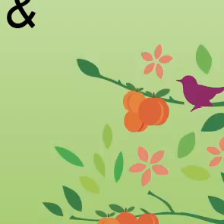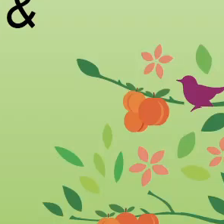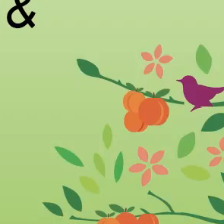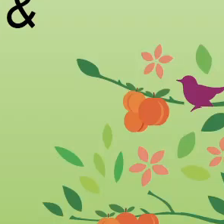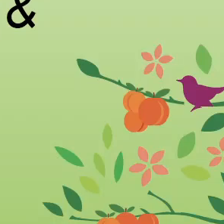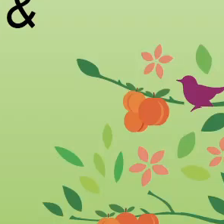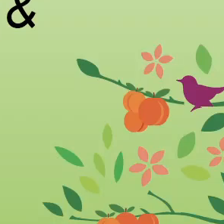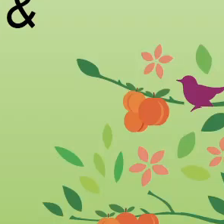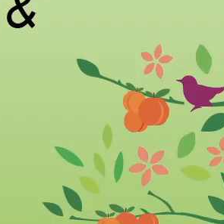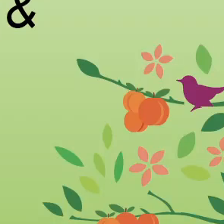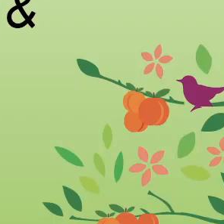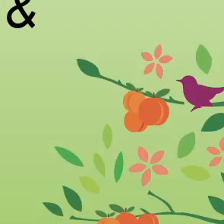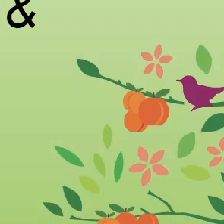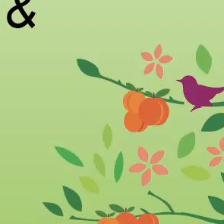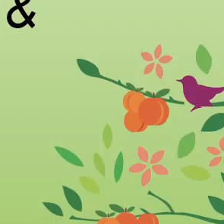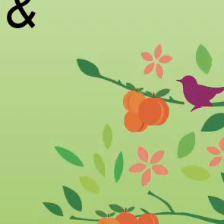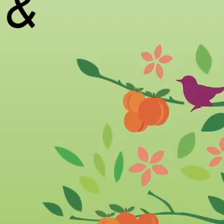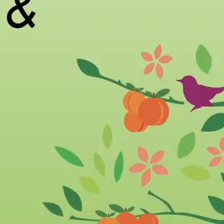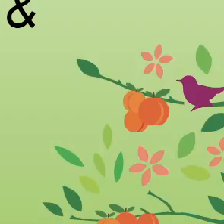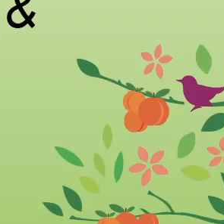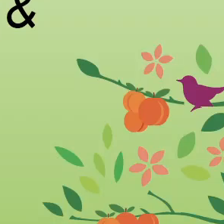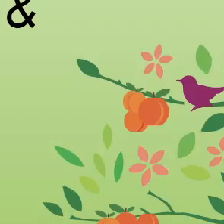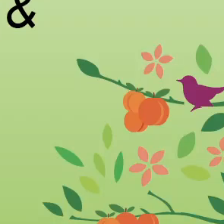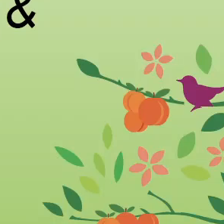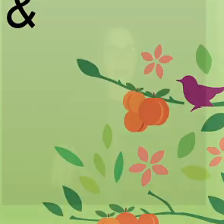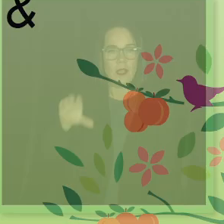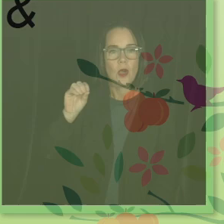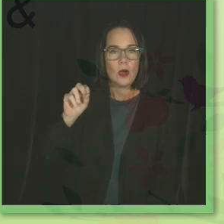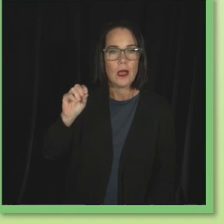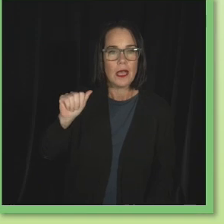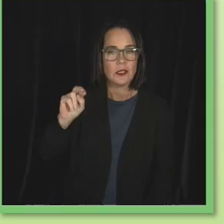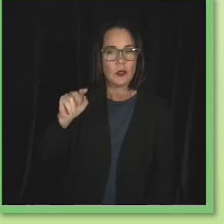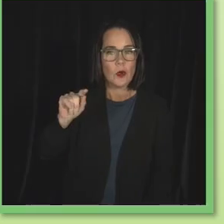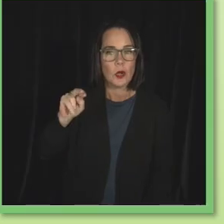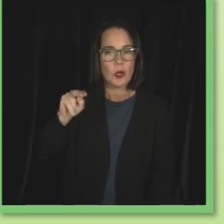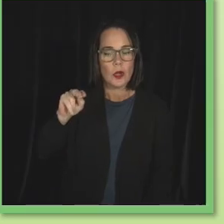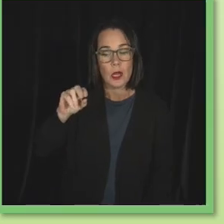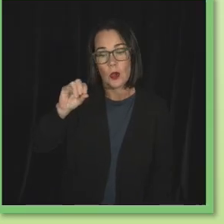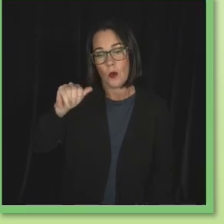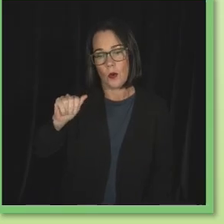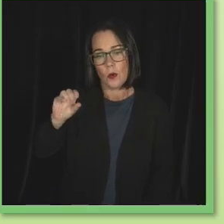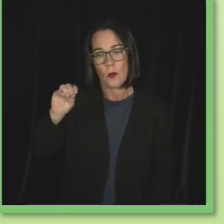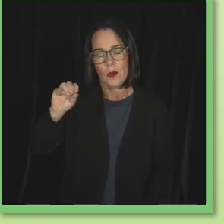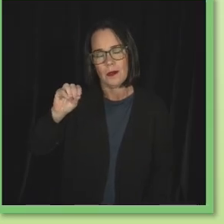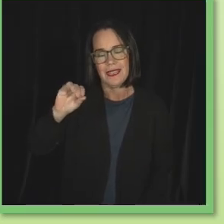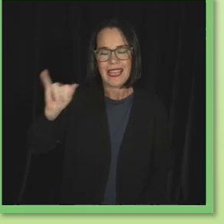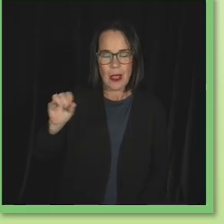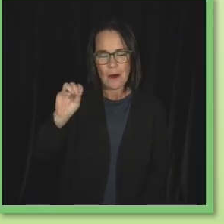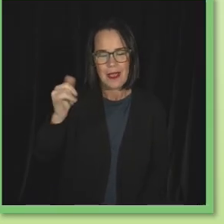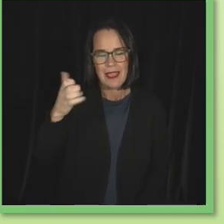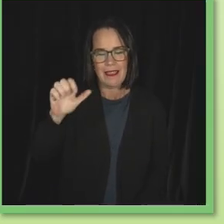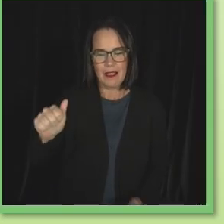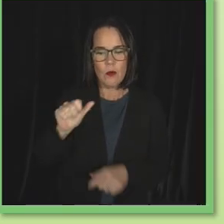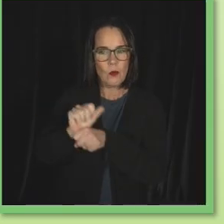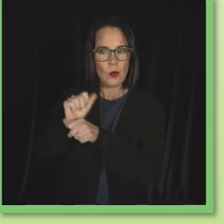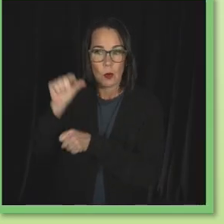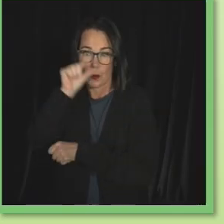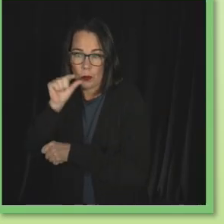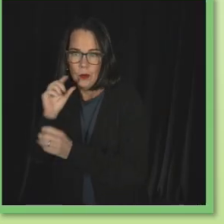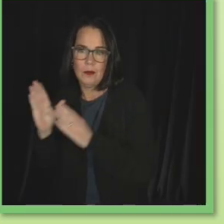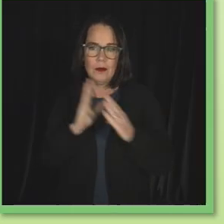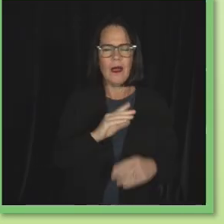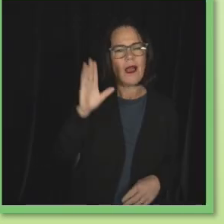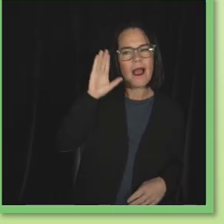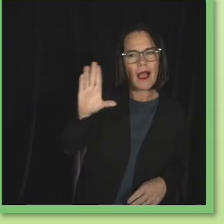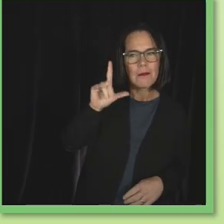Hello, QCOM. My name is Antonio Ojea. I work at Google. And I'm Lionel from Red Hat. We have